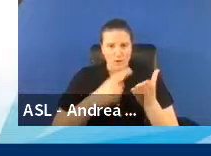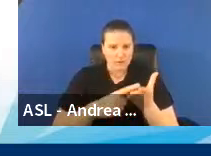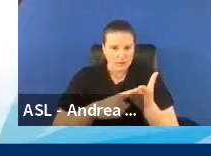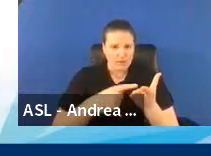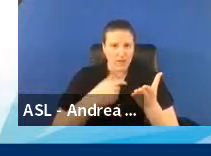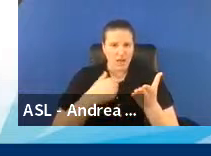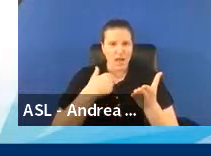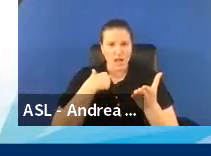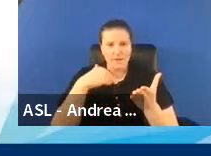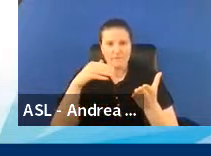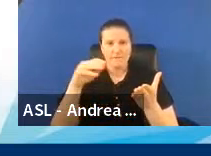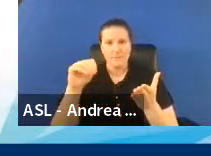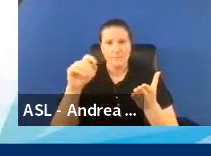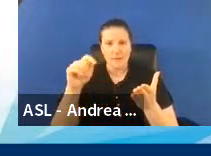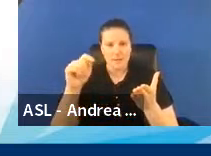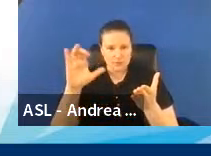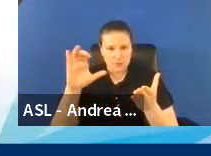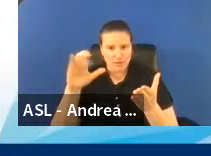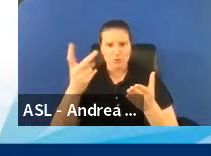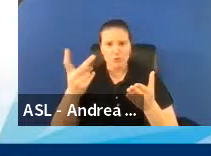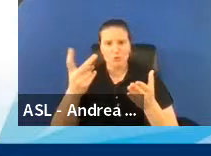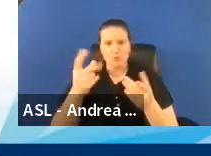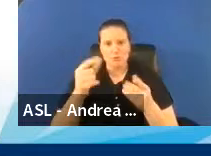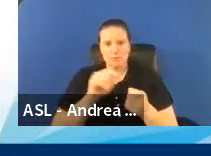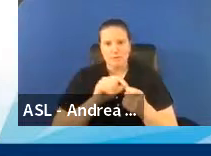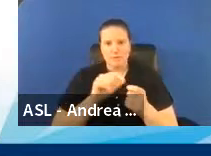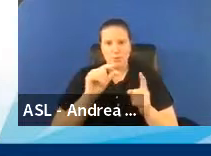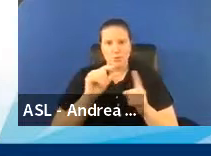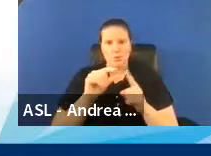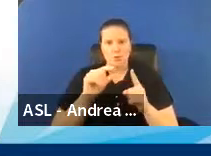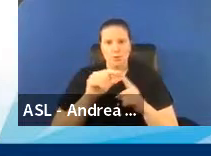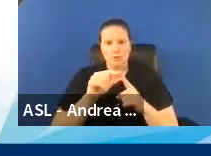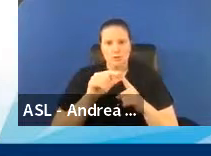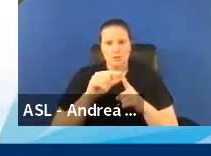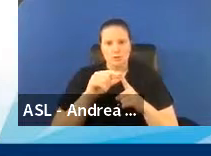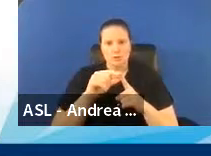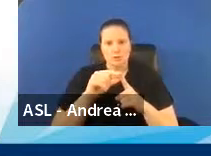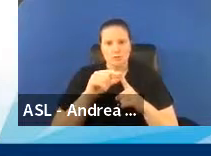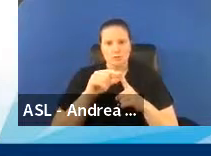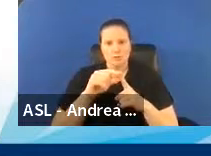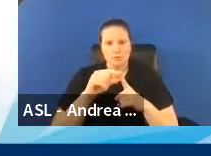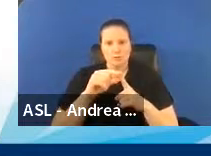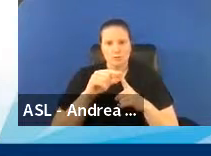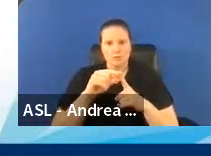tied to those two very specific words that I think were put into the presentation?